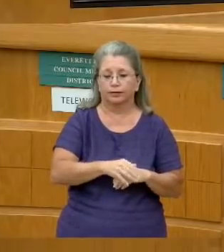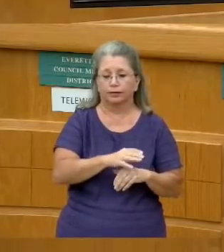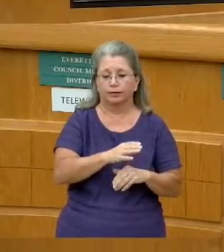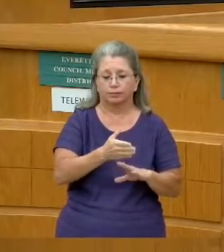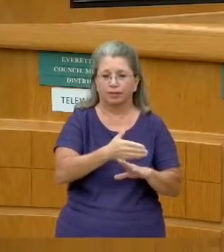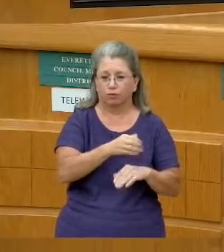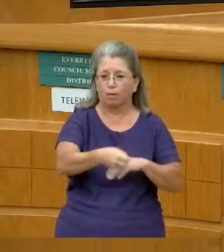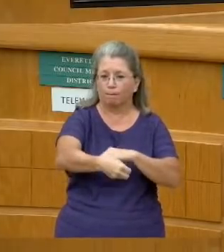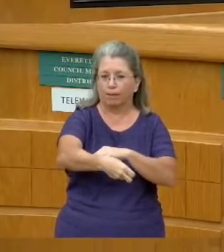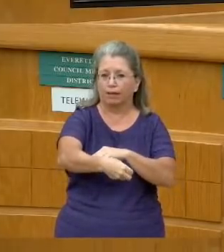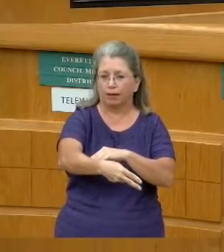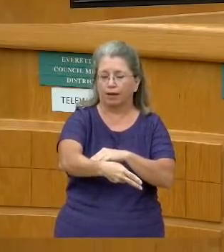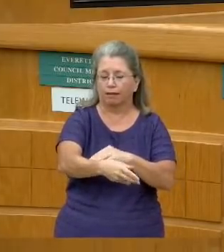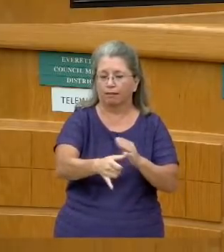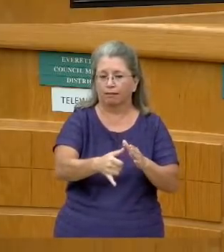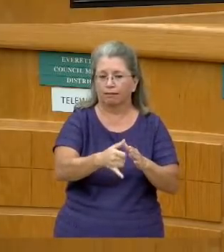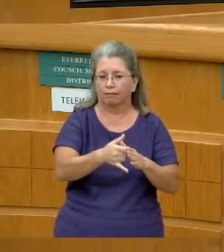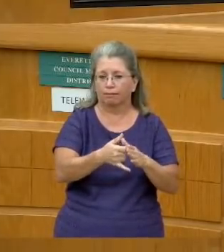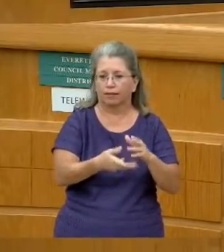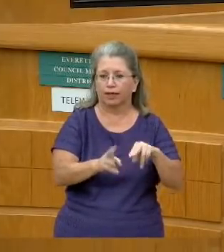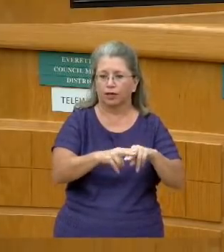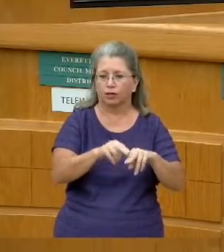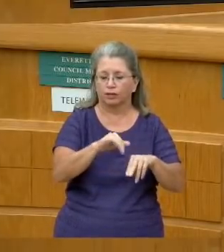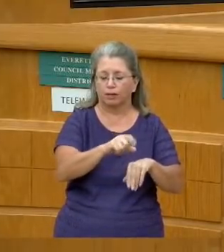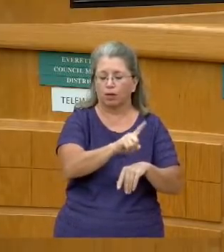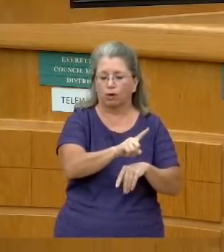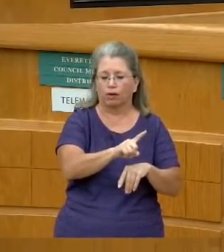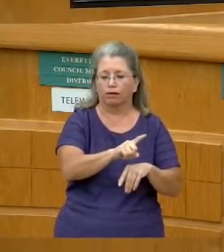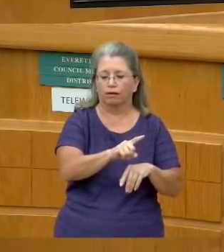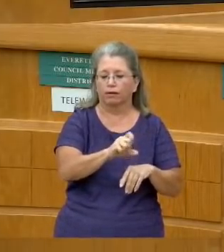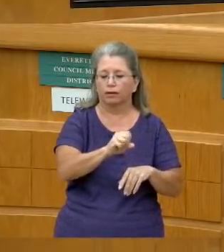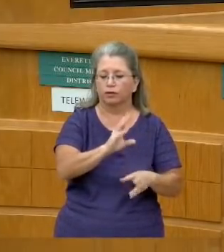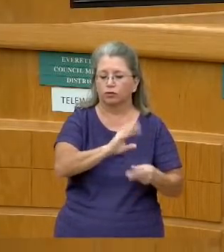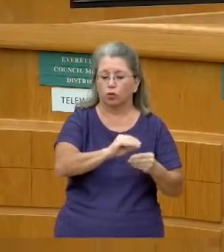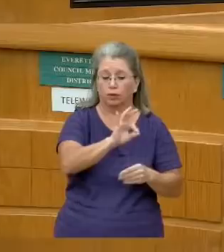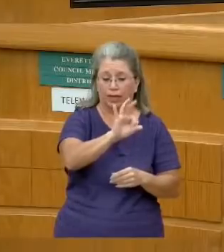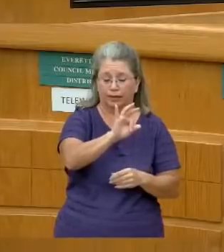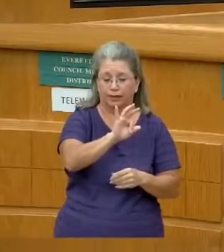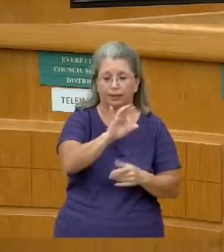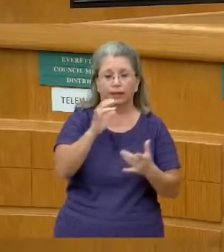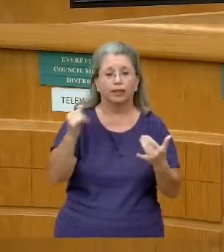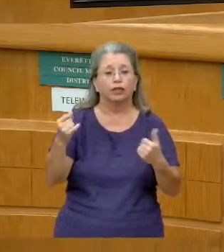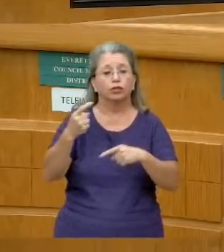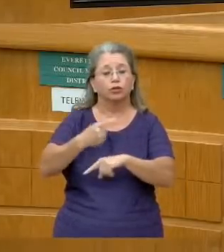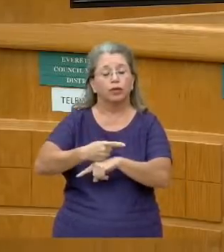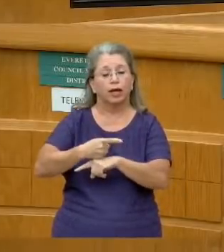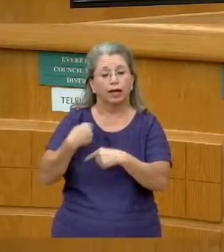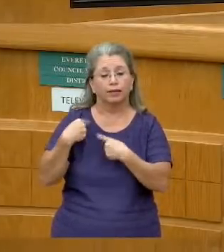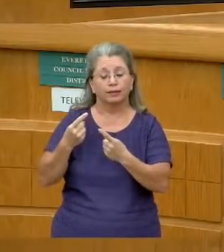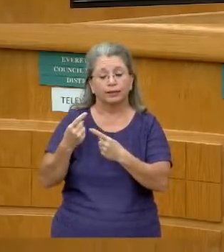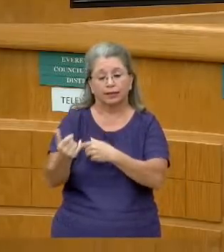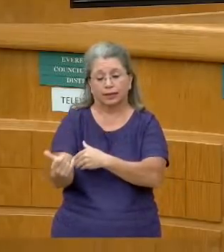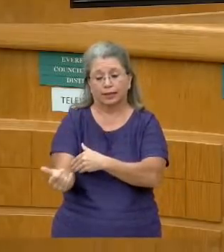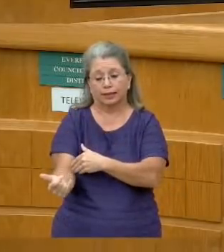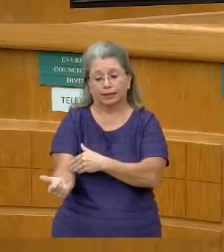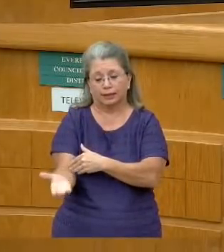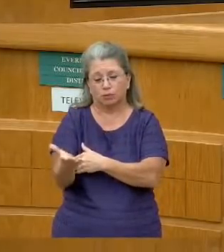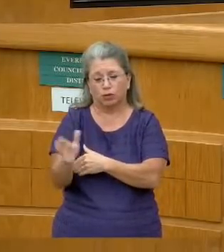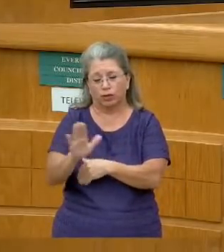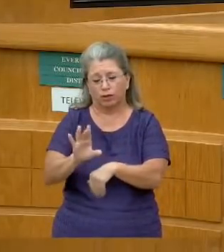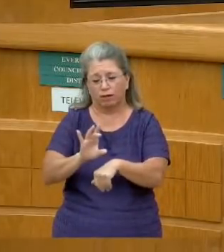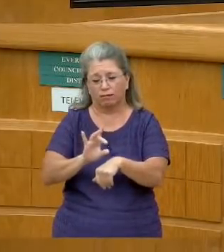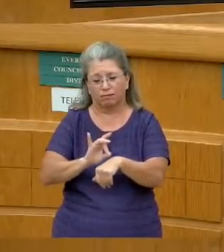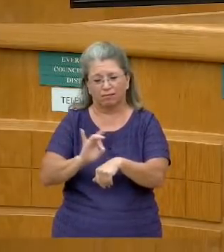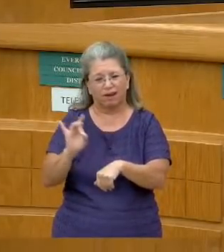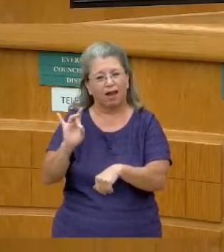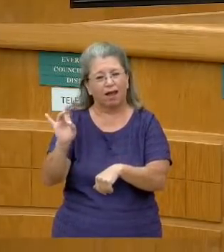midnight, it had risen by 1 for a total of 19. Today, since around 8 a.m. this